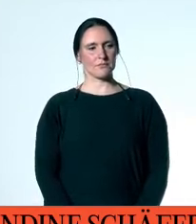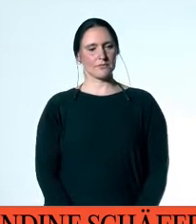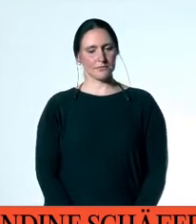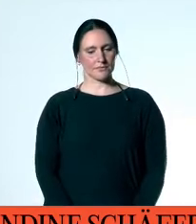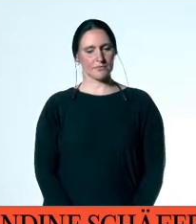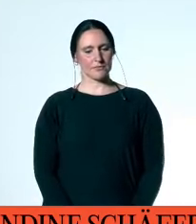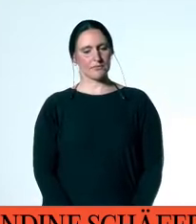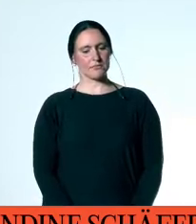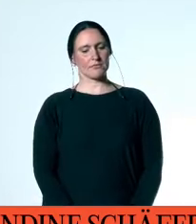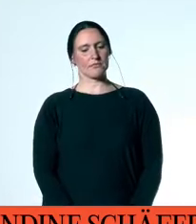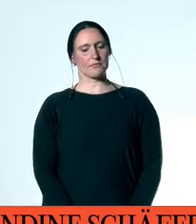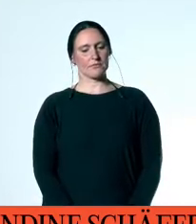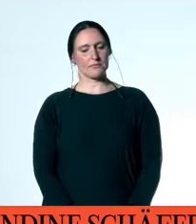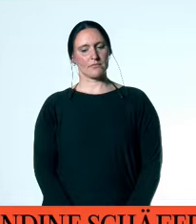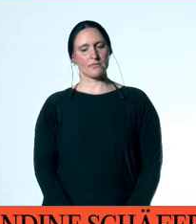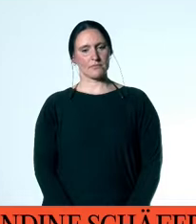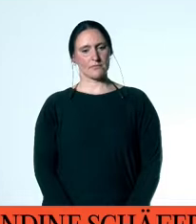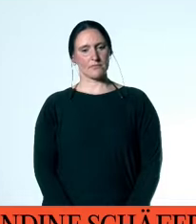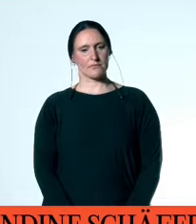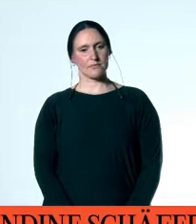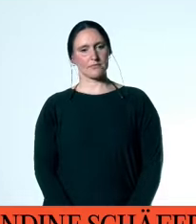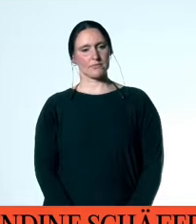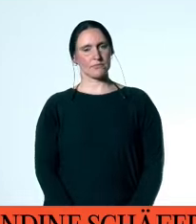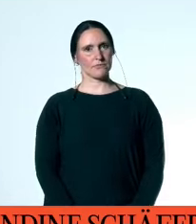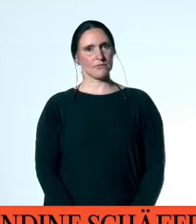also ich habe das Video gemacht und ein paar Fotos auch.